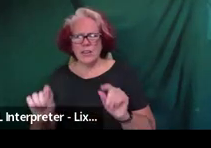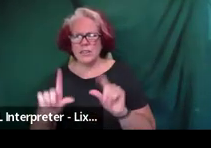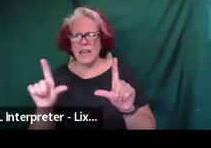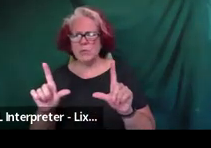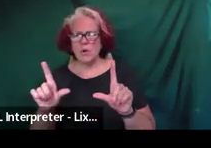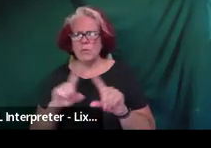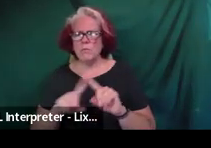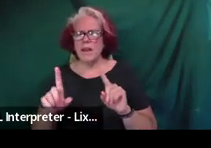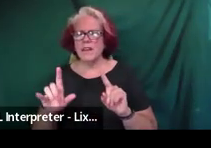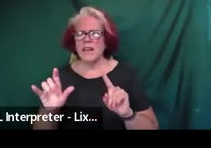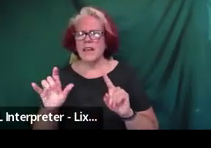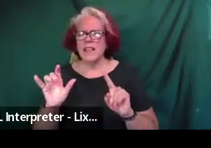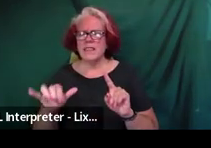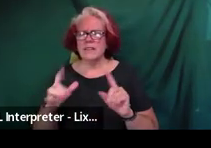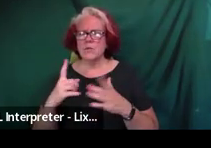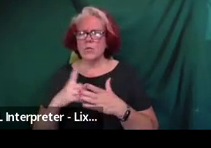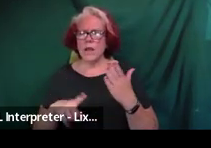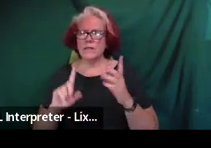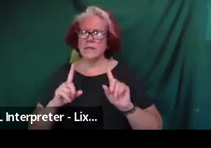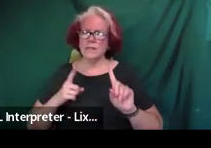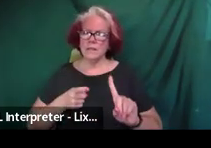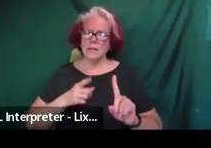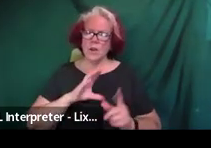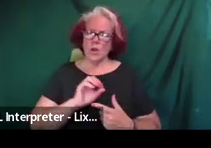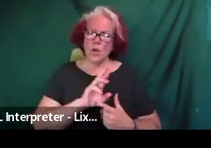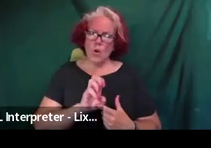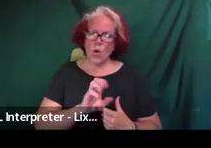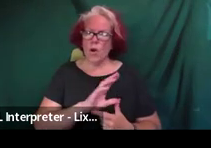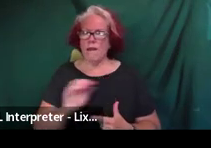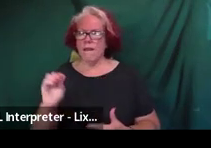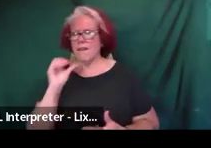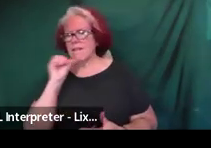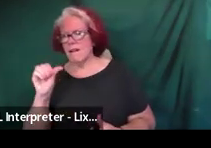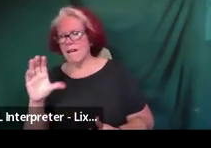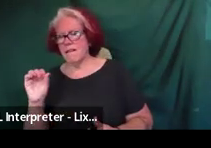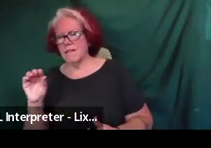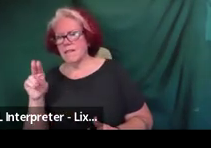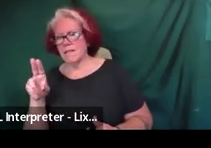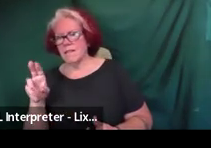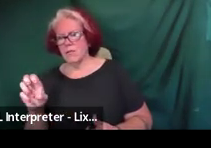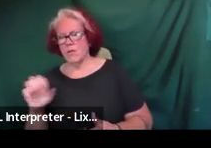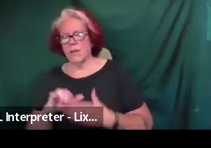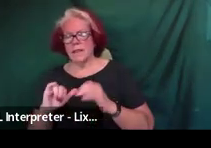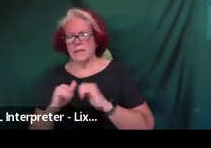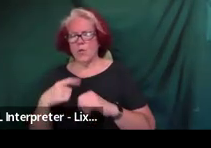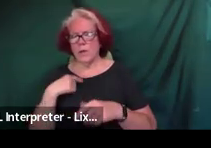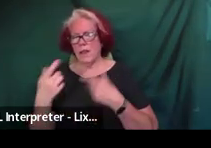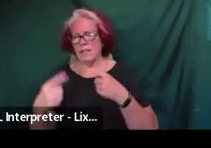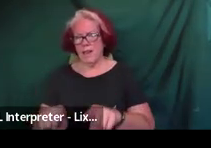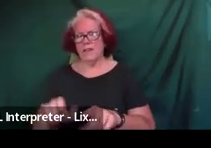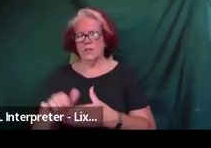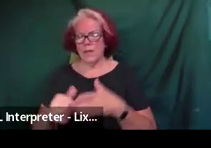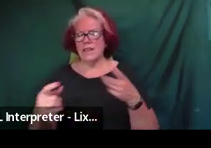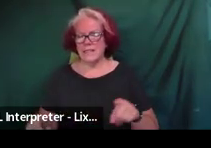the what's core versus non-core, because that's how we start aligning our expenditures to that. So that is happening